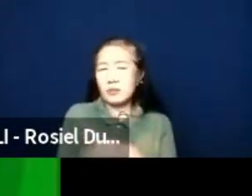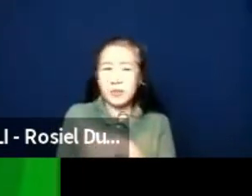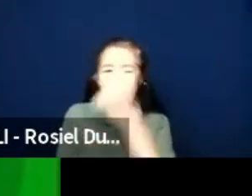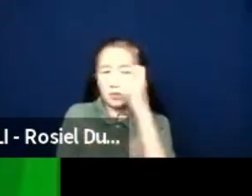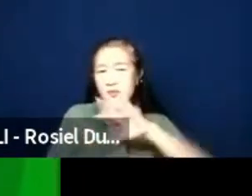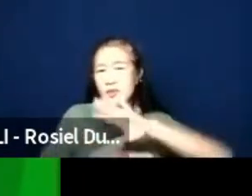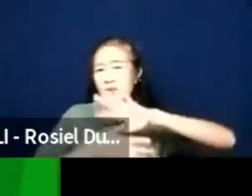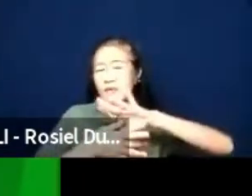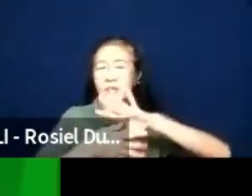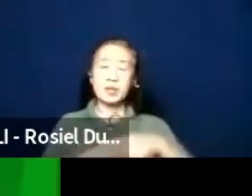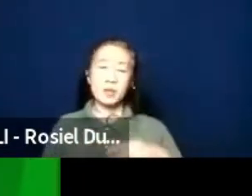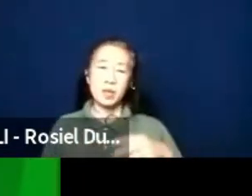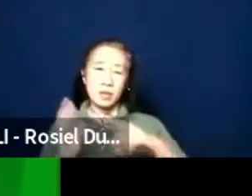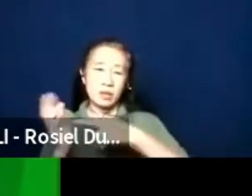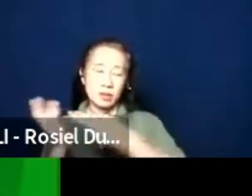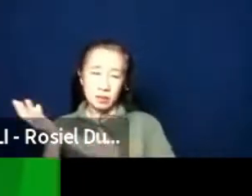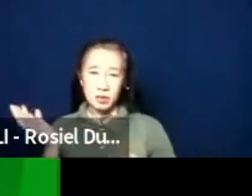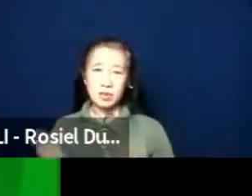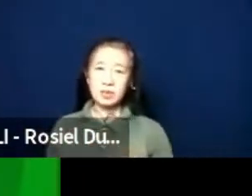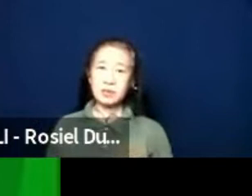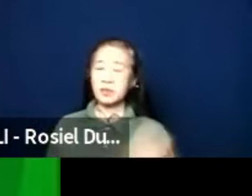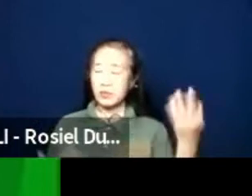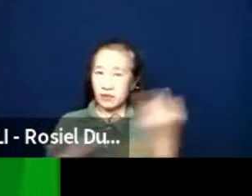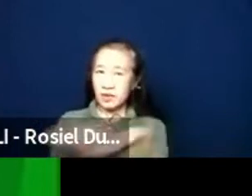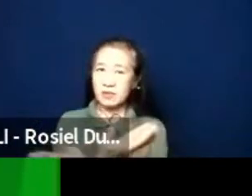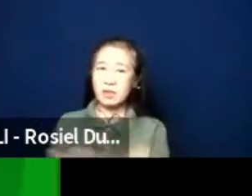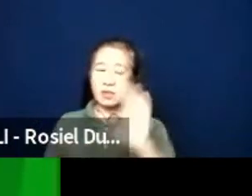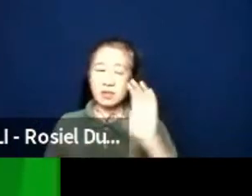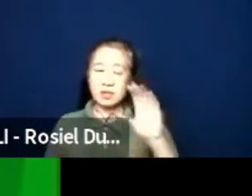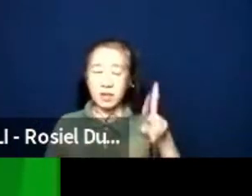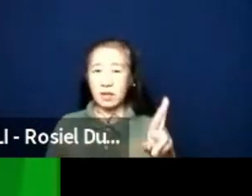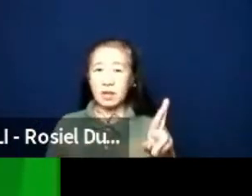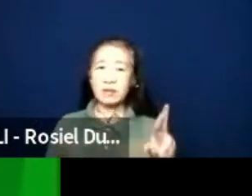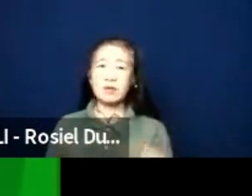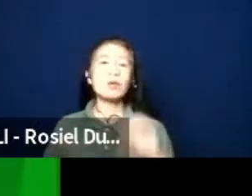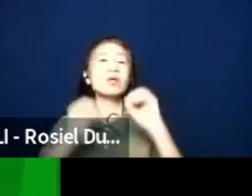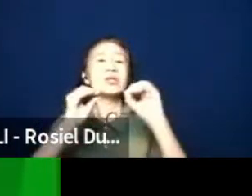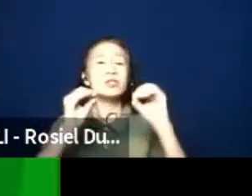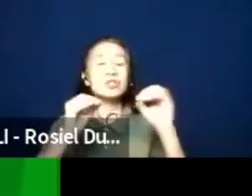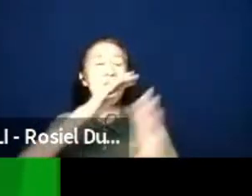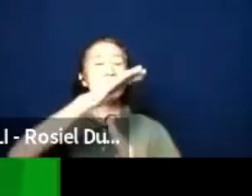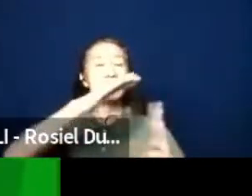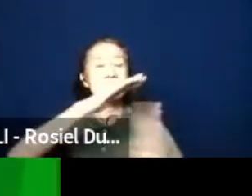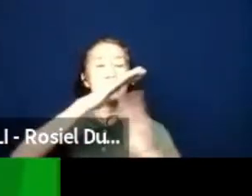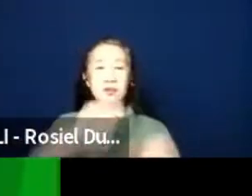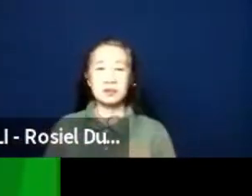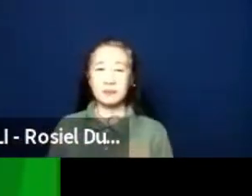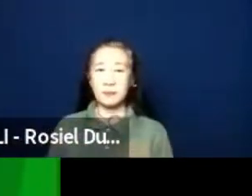are online resources that can walk you through a quick refresher CPR course or teach you the basics.